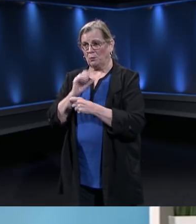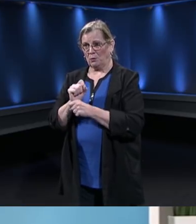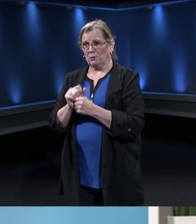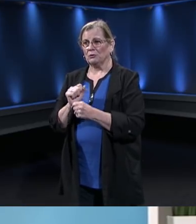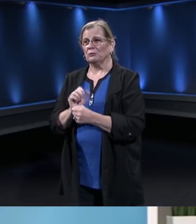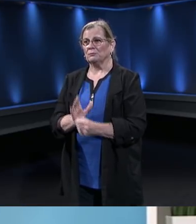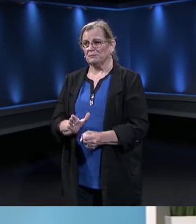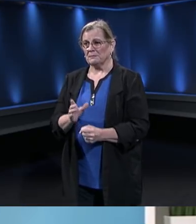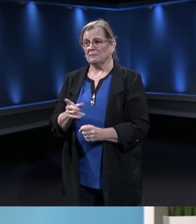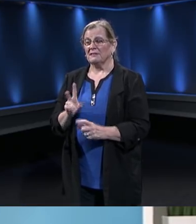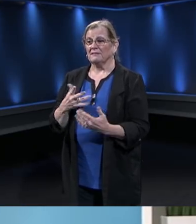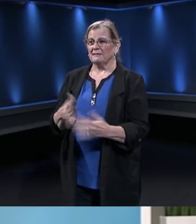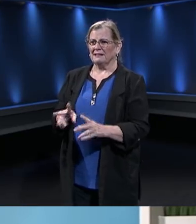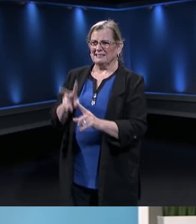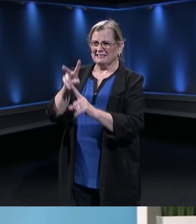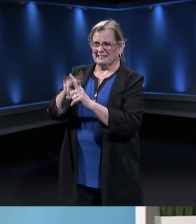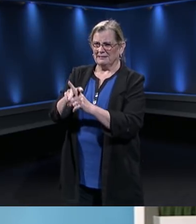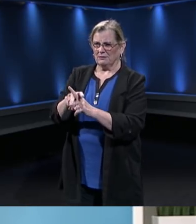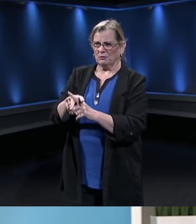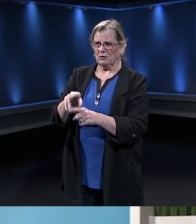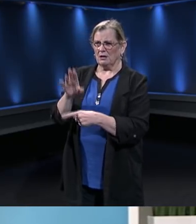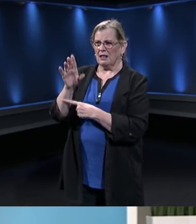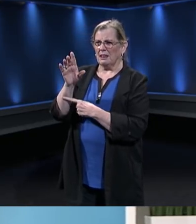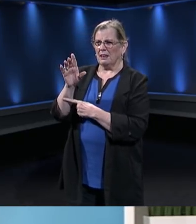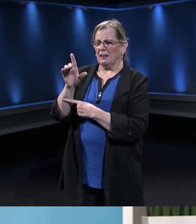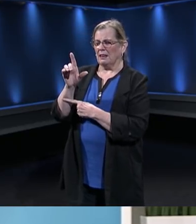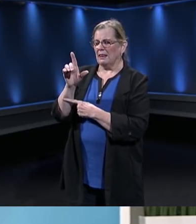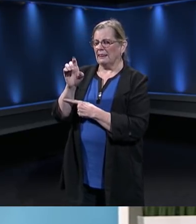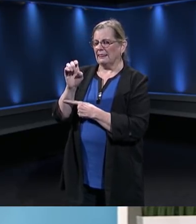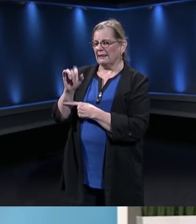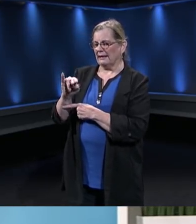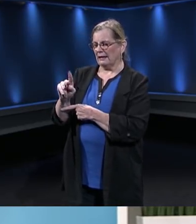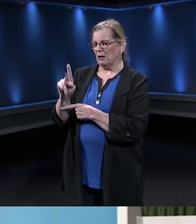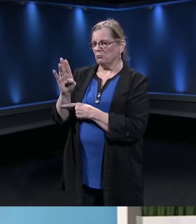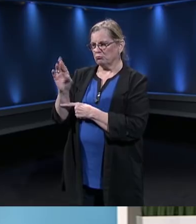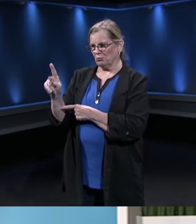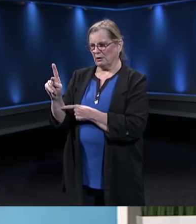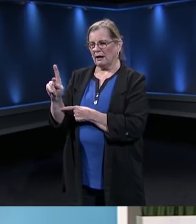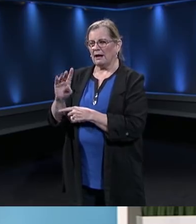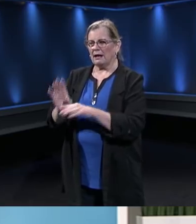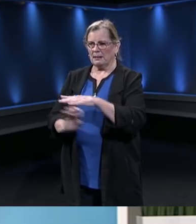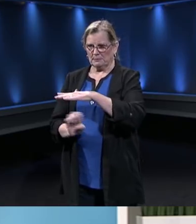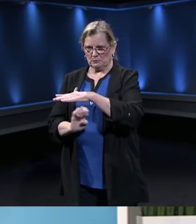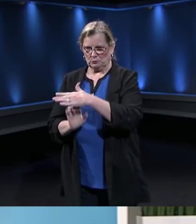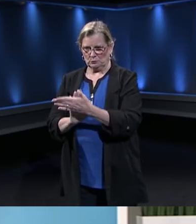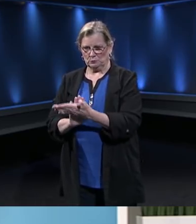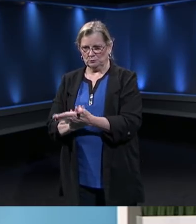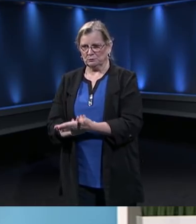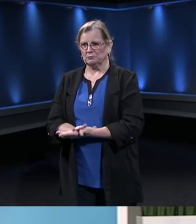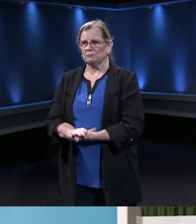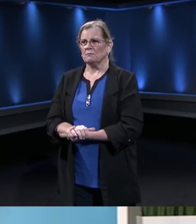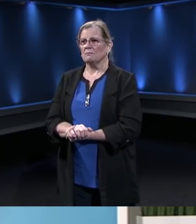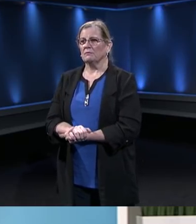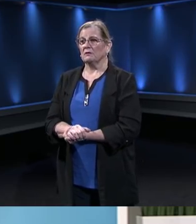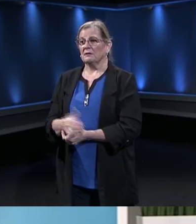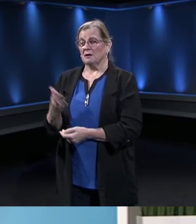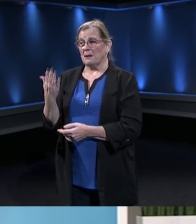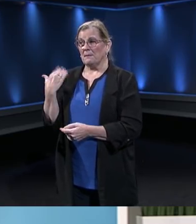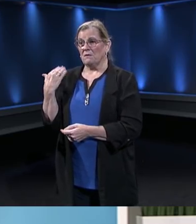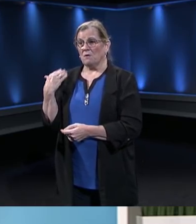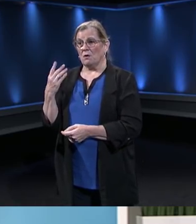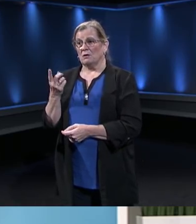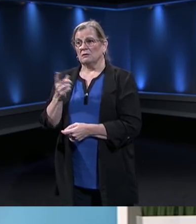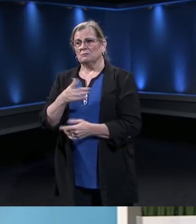Elementary. You've been there since 2012. And prior to that, you worked in the Department of Family Services in Fairfax County. So you've supported